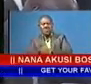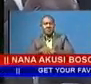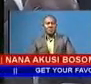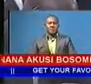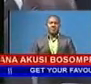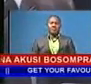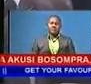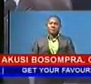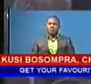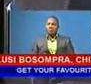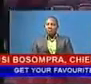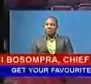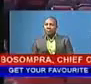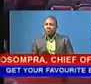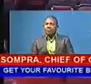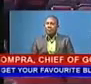petitioners.